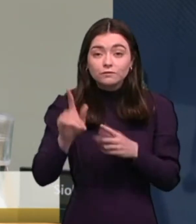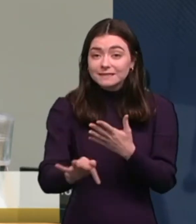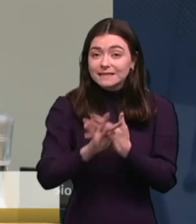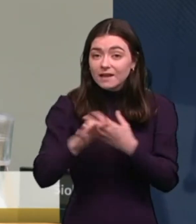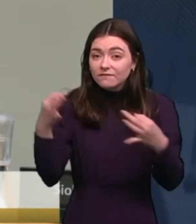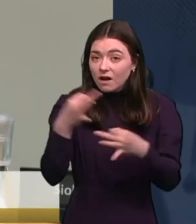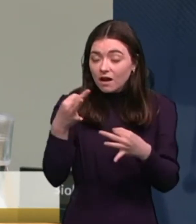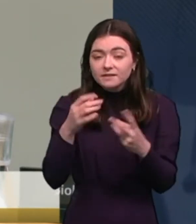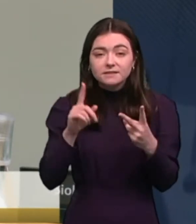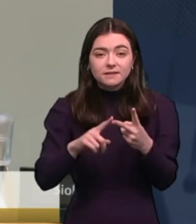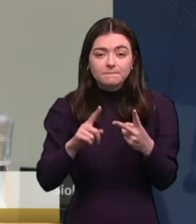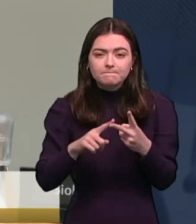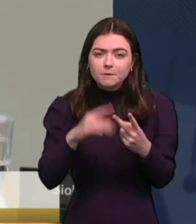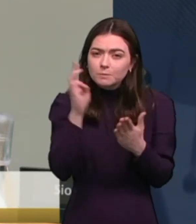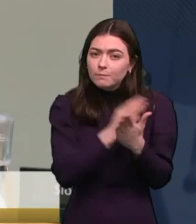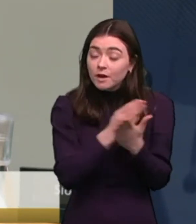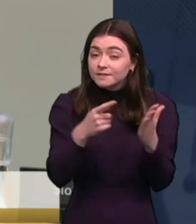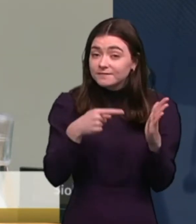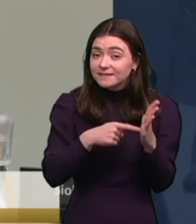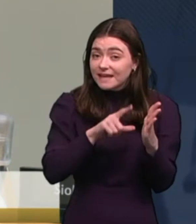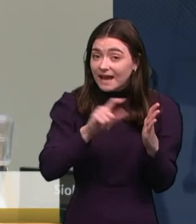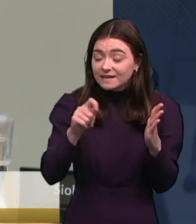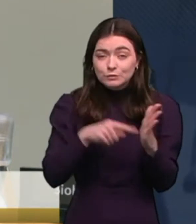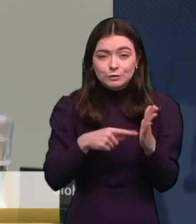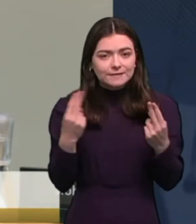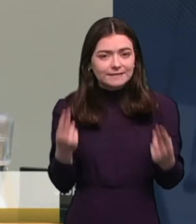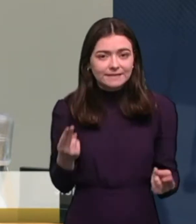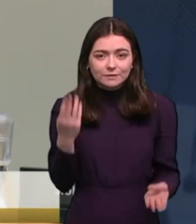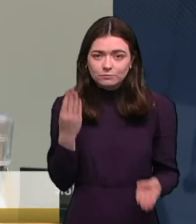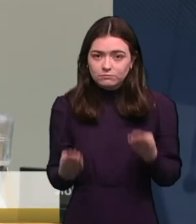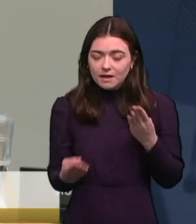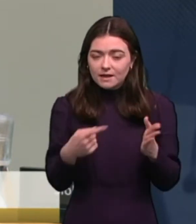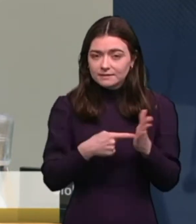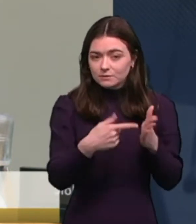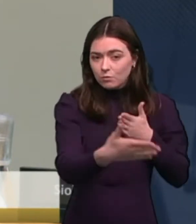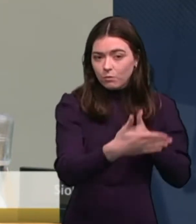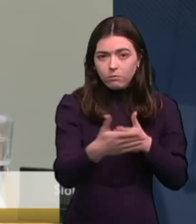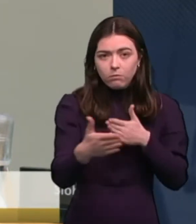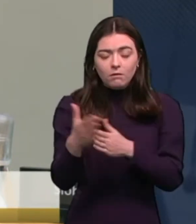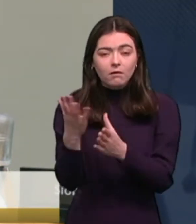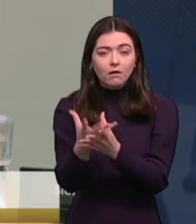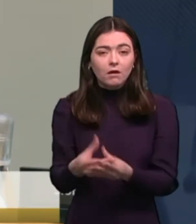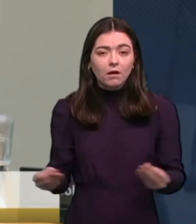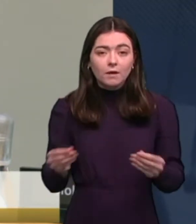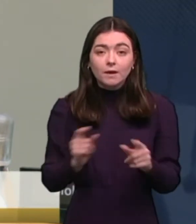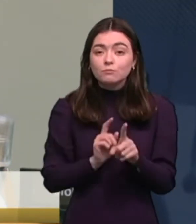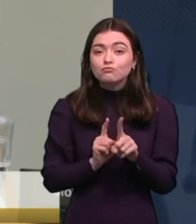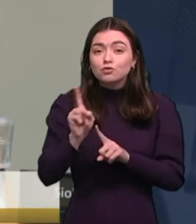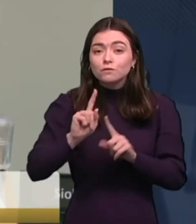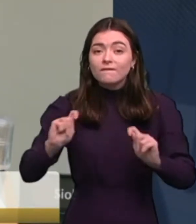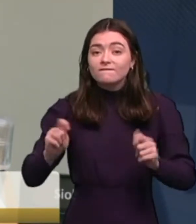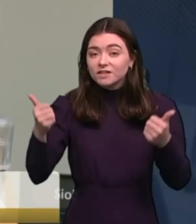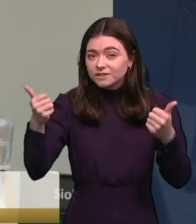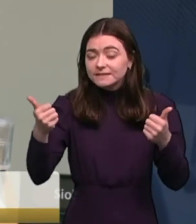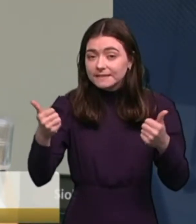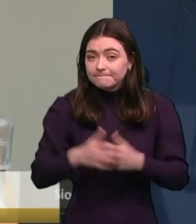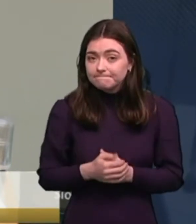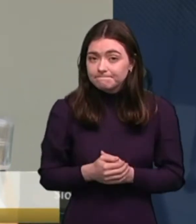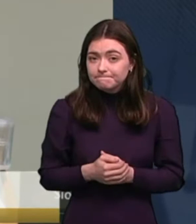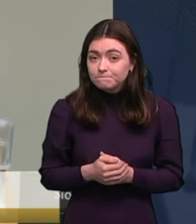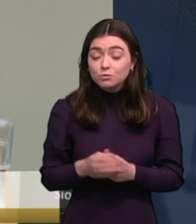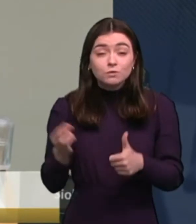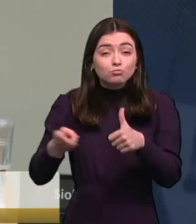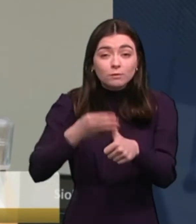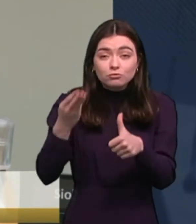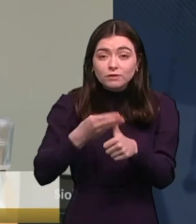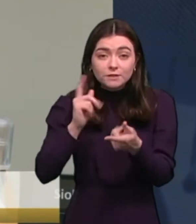couple of junctures in the Act where it's necessary to balance the removal of red tape and improved efficiency and safeguards. During the preparation